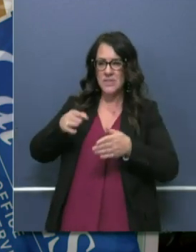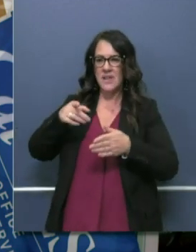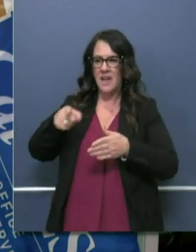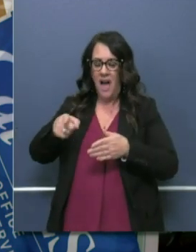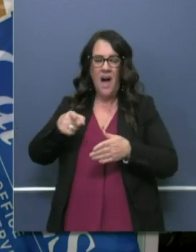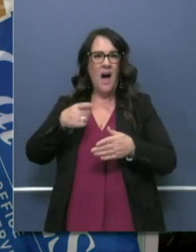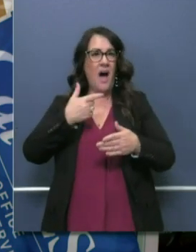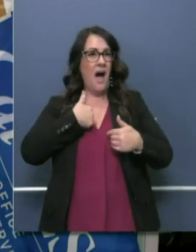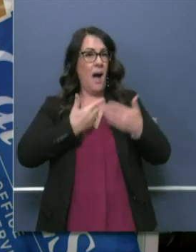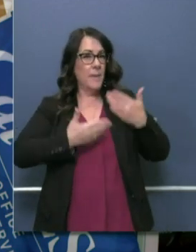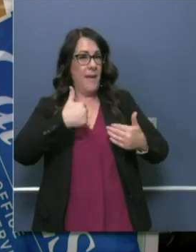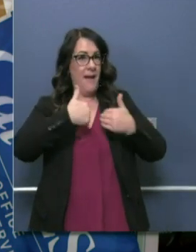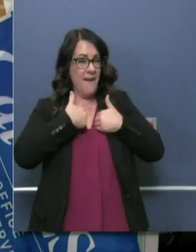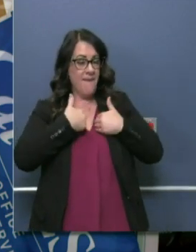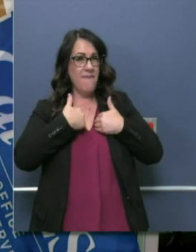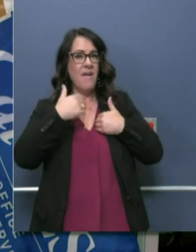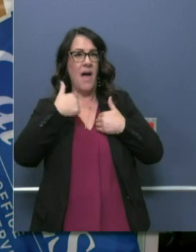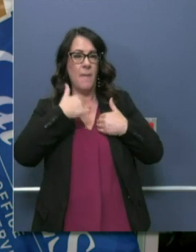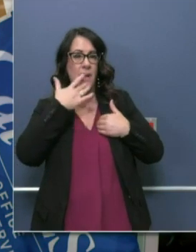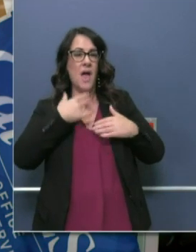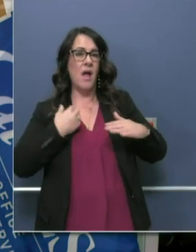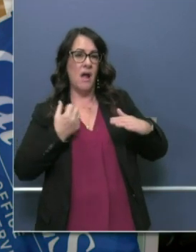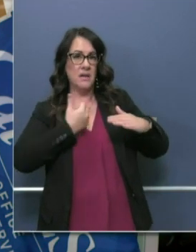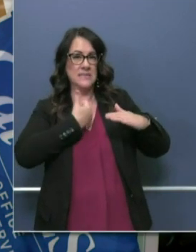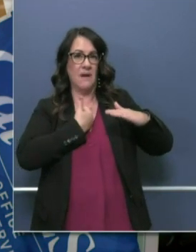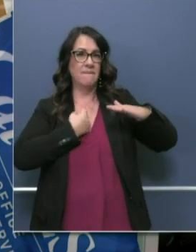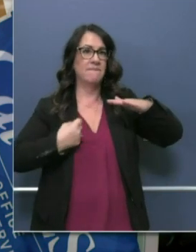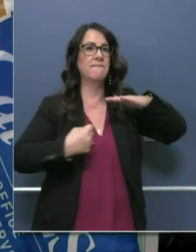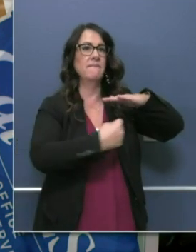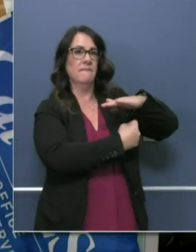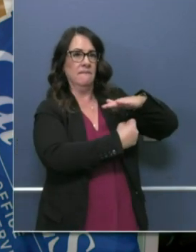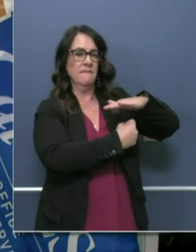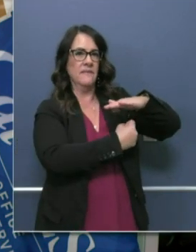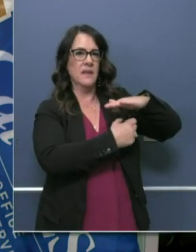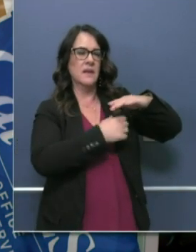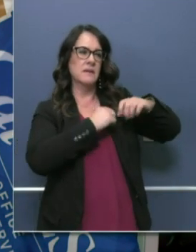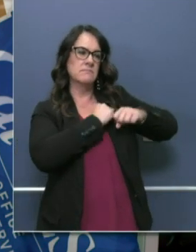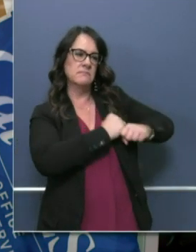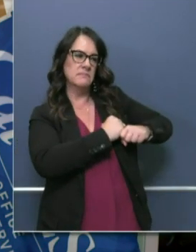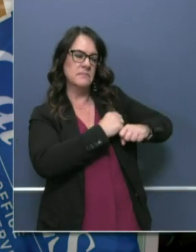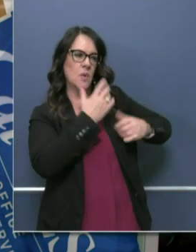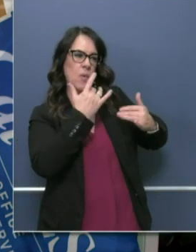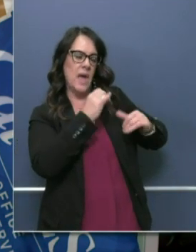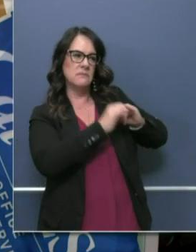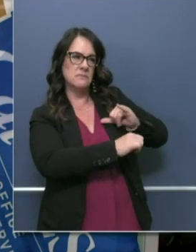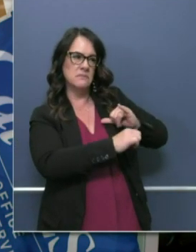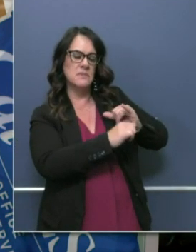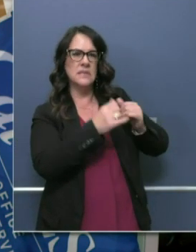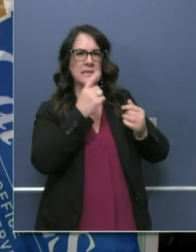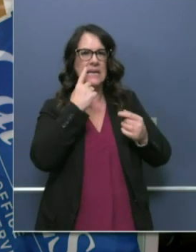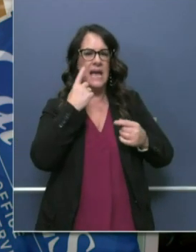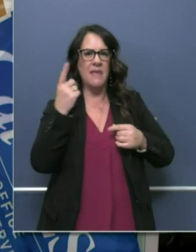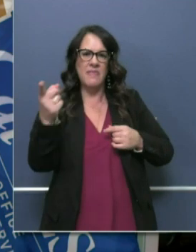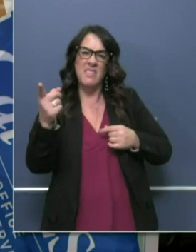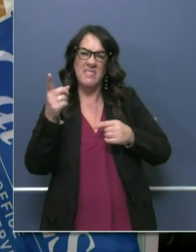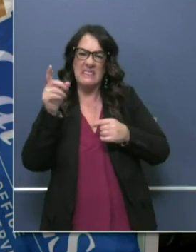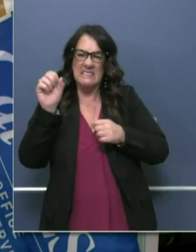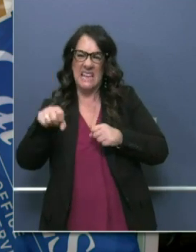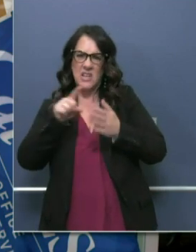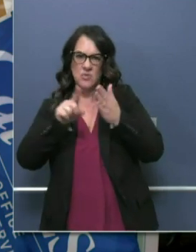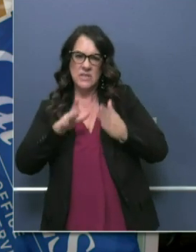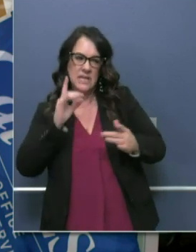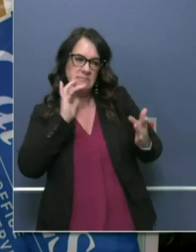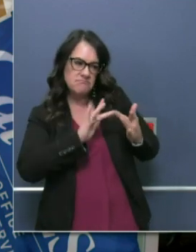not they have a case or they might be have COVID-19 themselves, or whether or not they're a contact of one and being managed